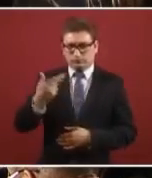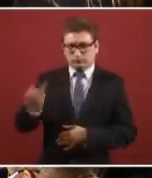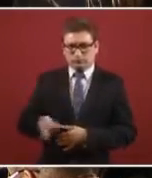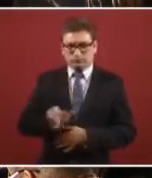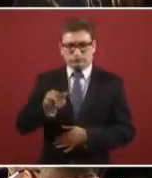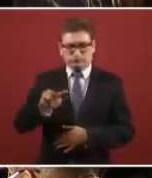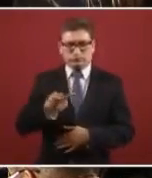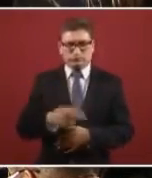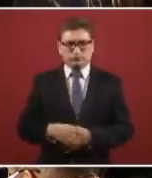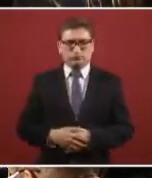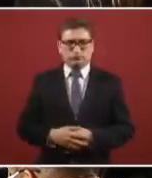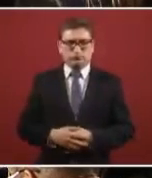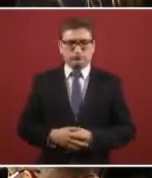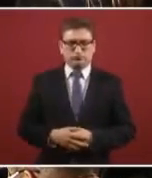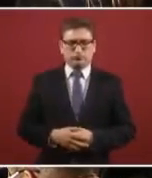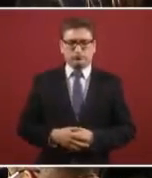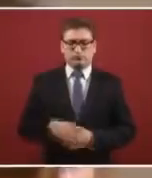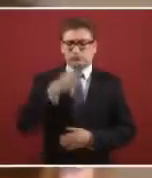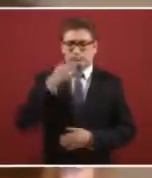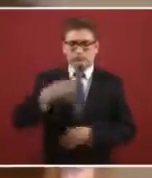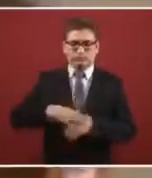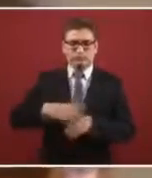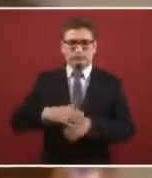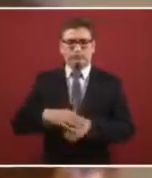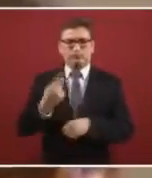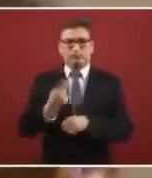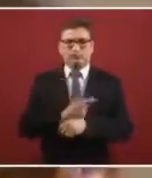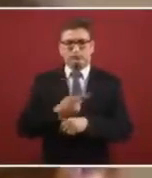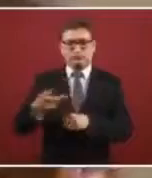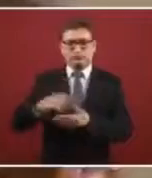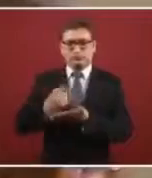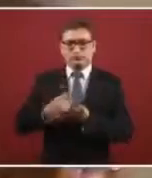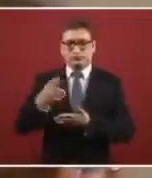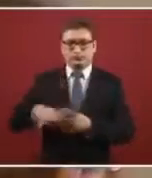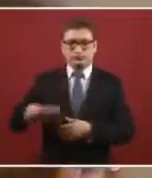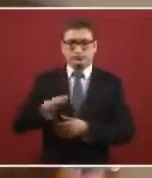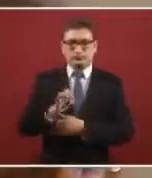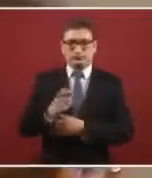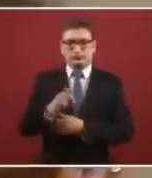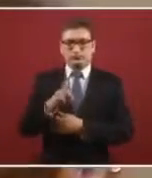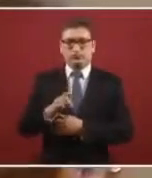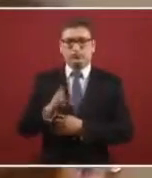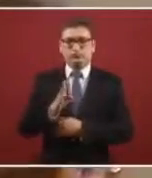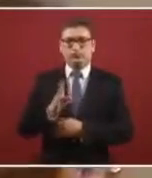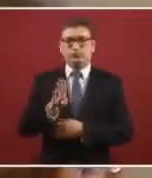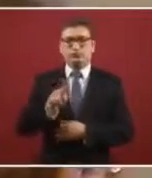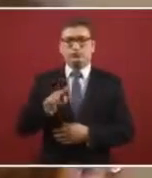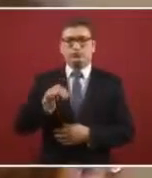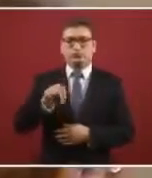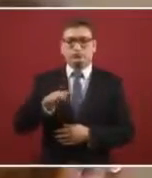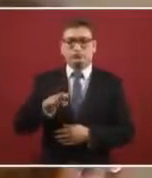president, and with what is happening in Buena Vista